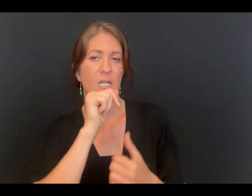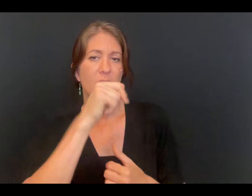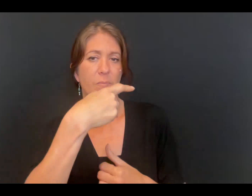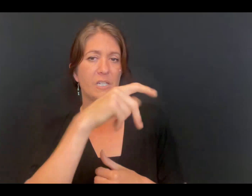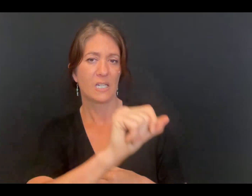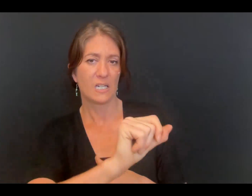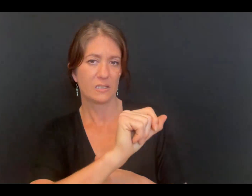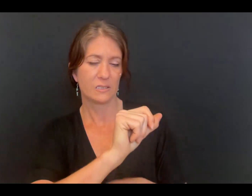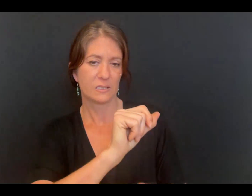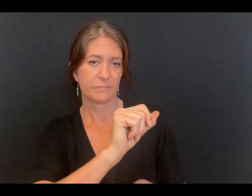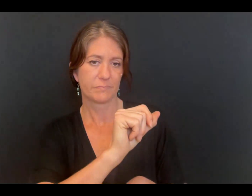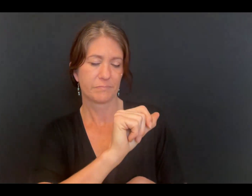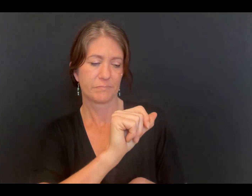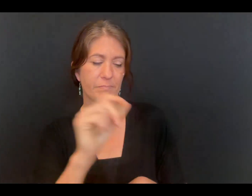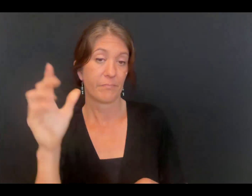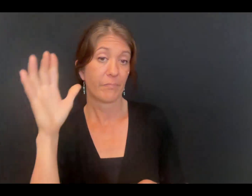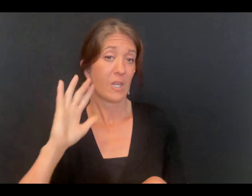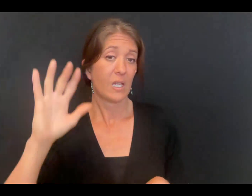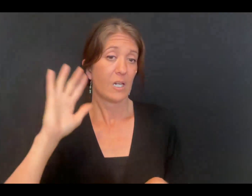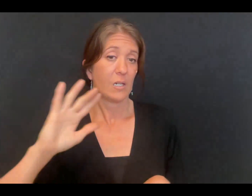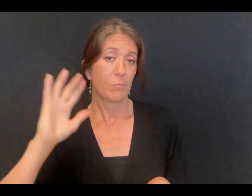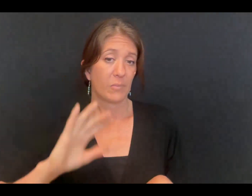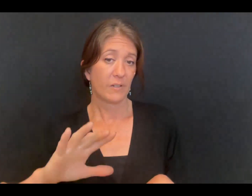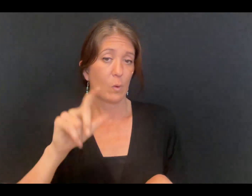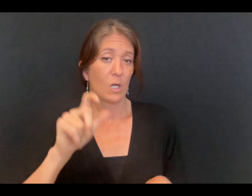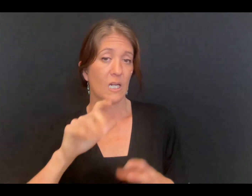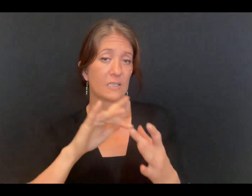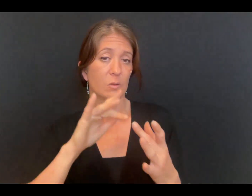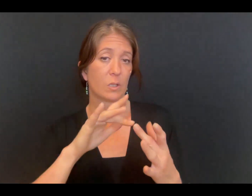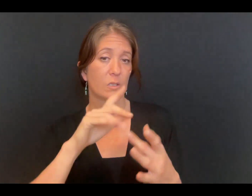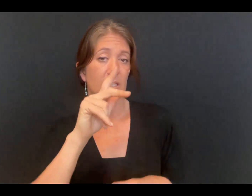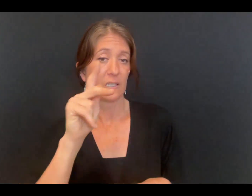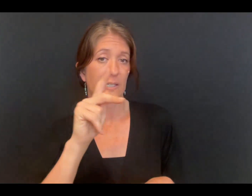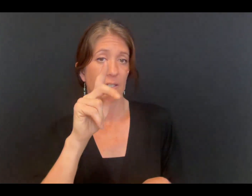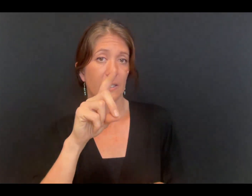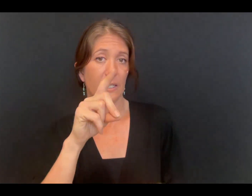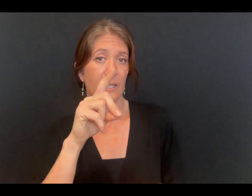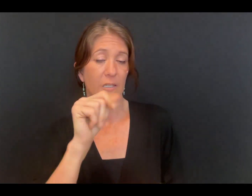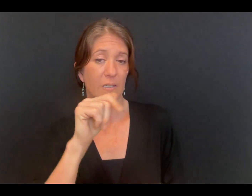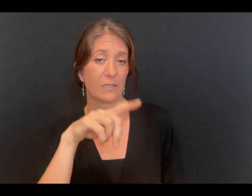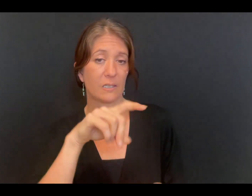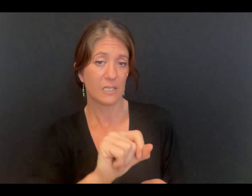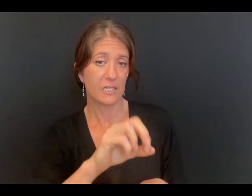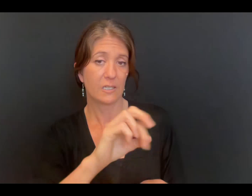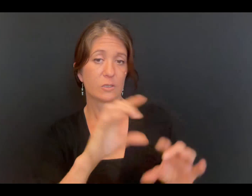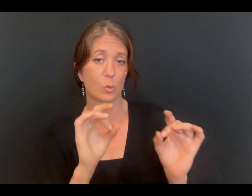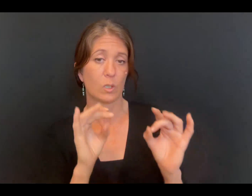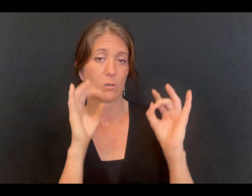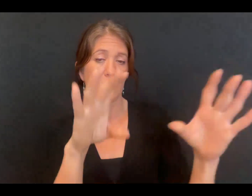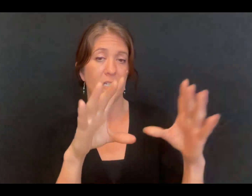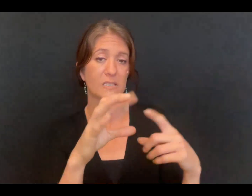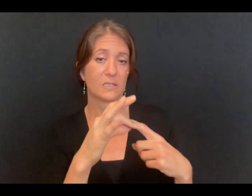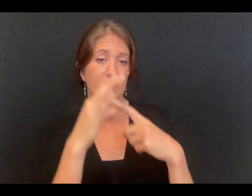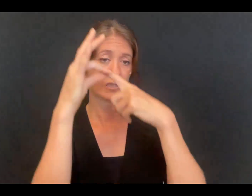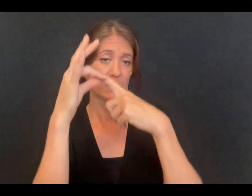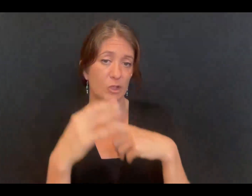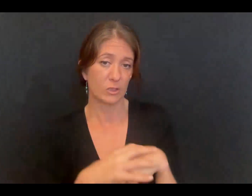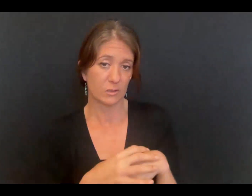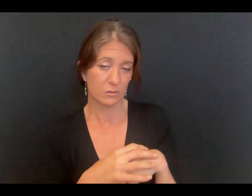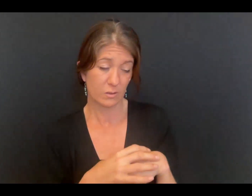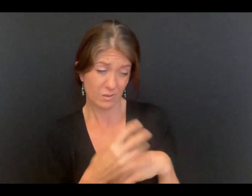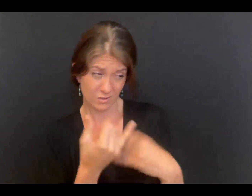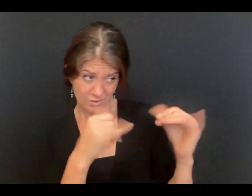we used to have to contact KDADs for crisis exception. Mhm. Do we